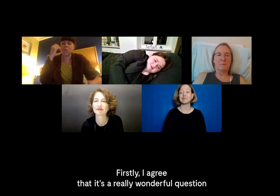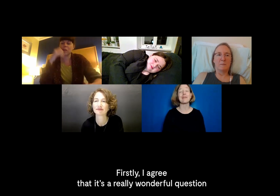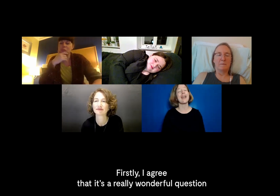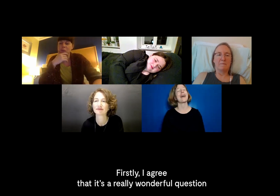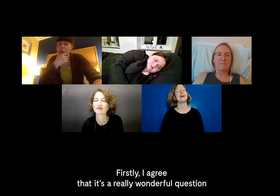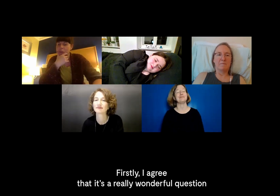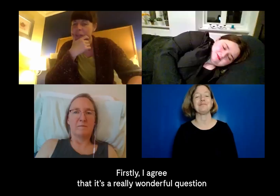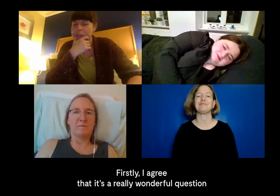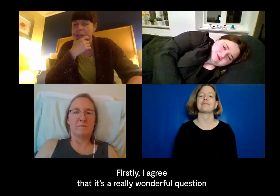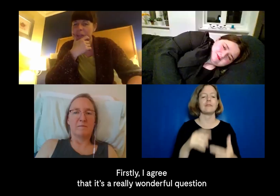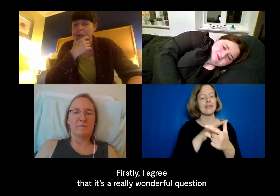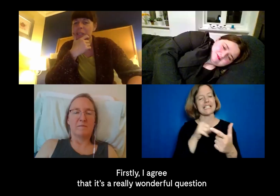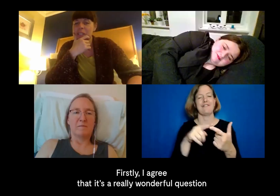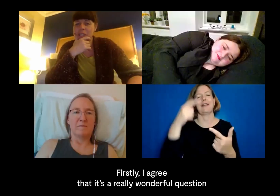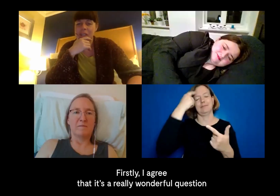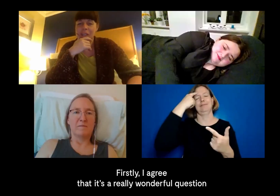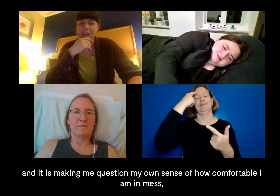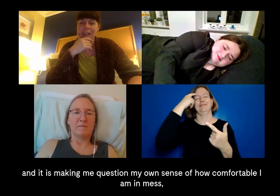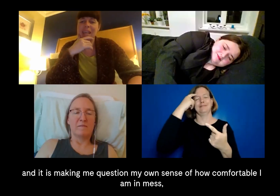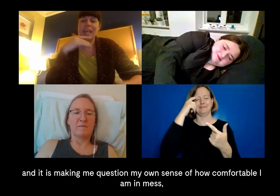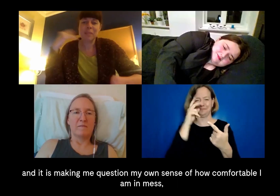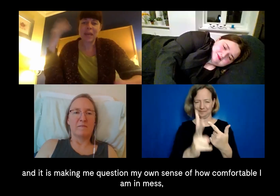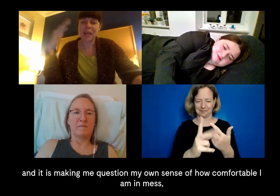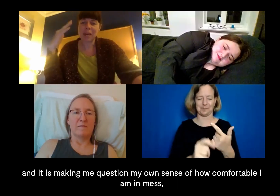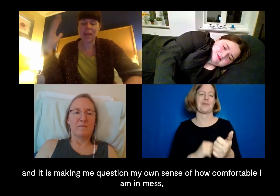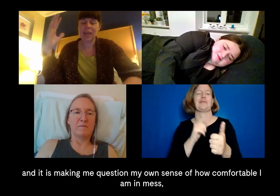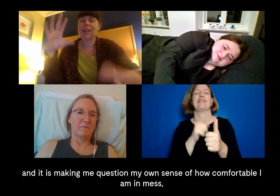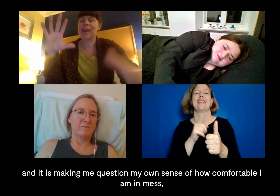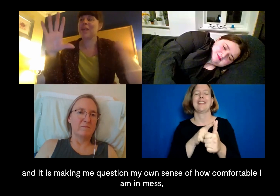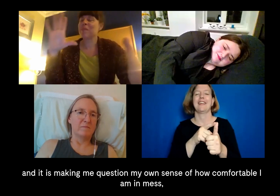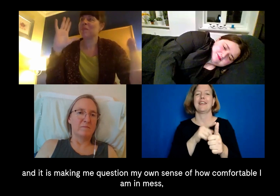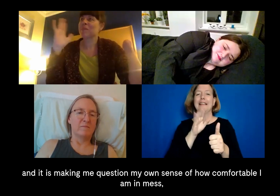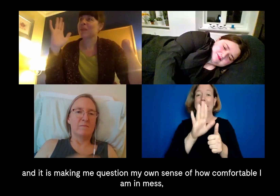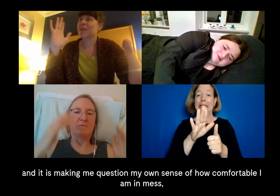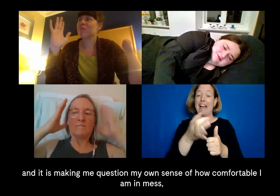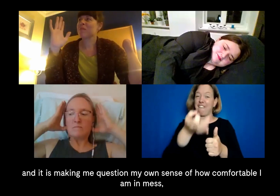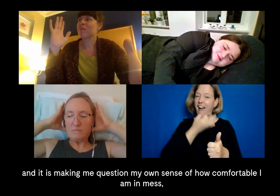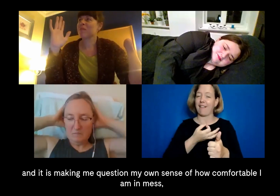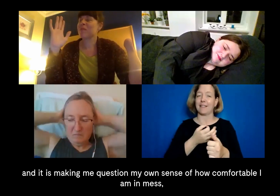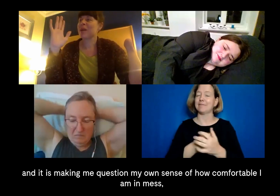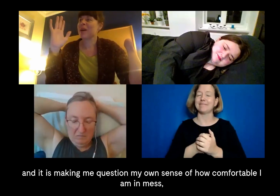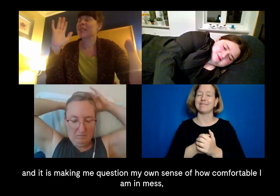really wonderful question, and it is making me